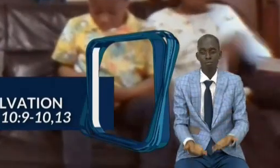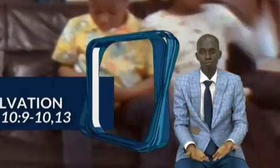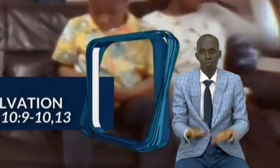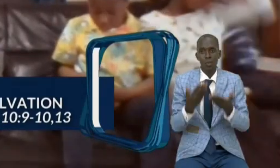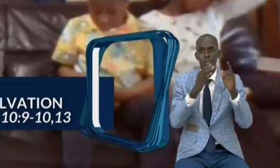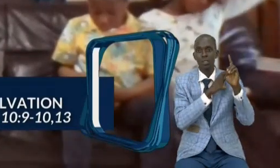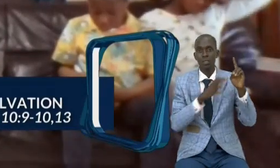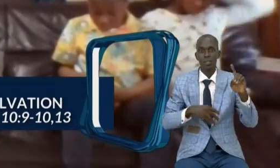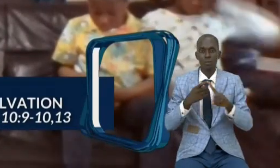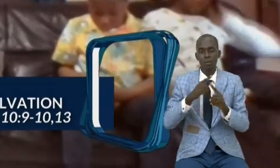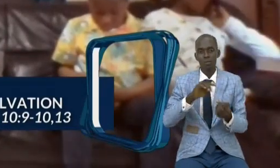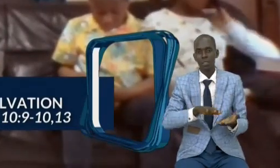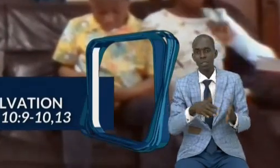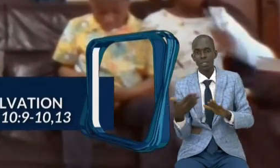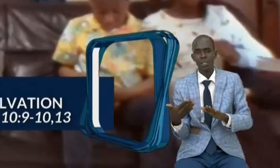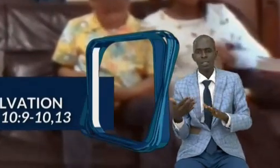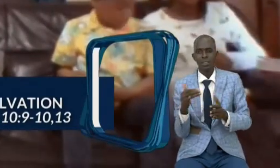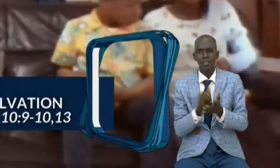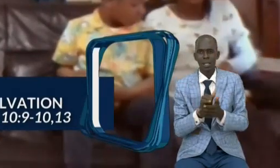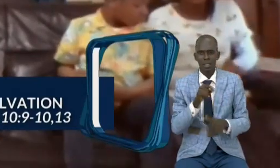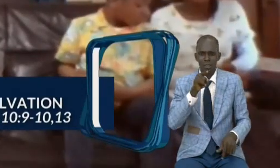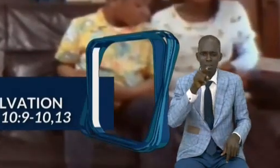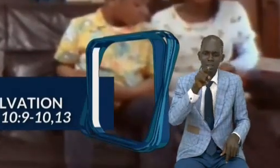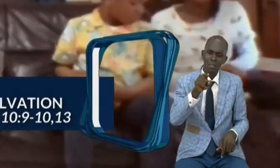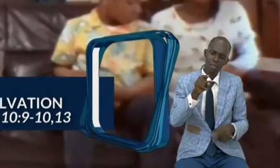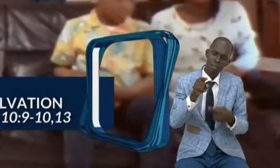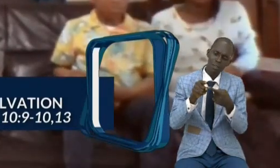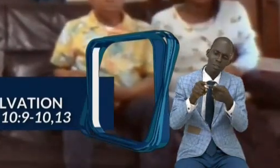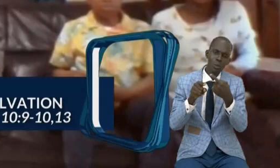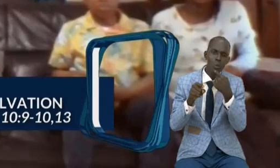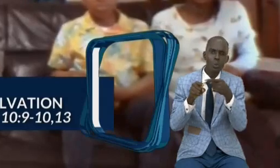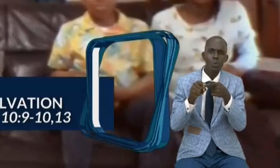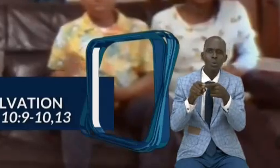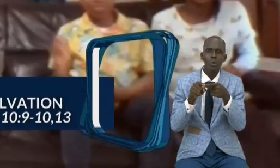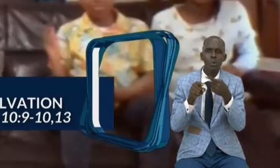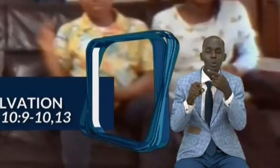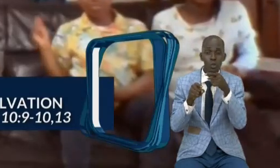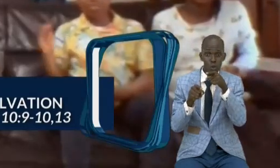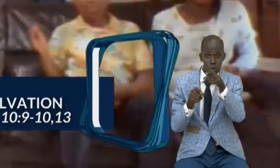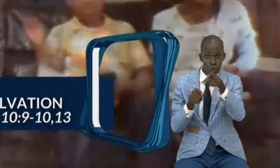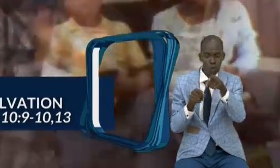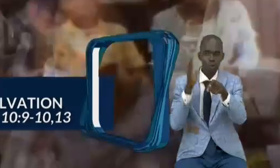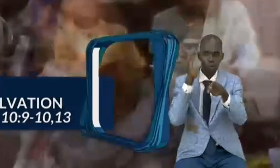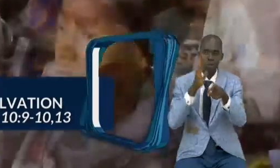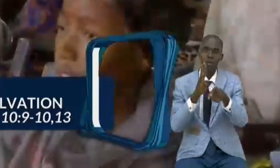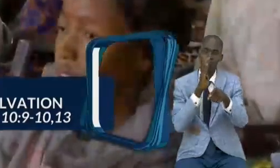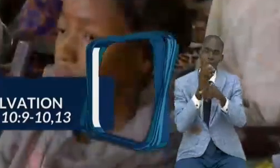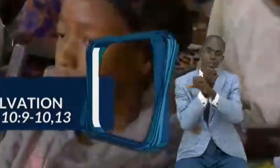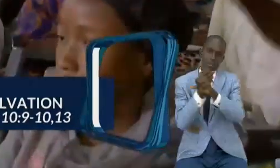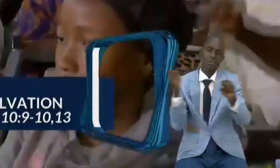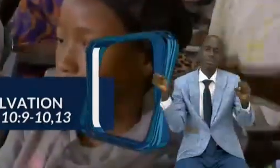thou, who is the thou? You will be saved.